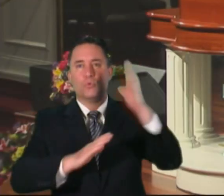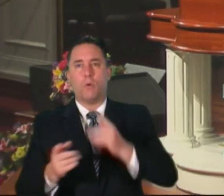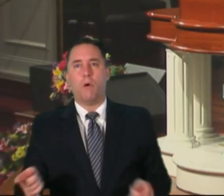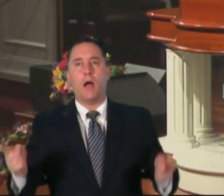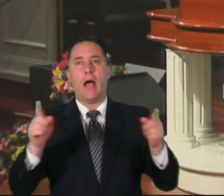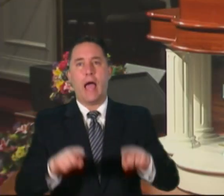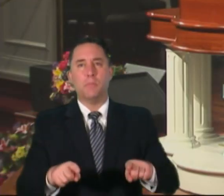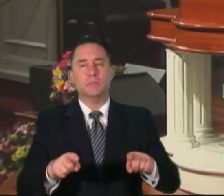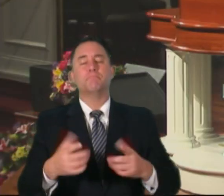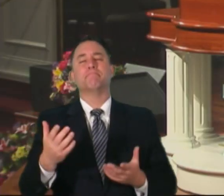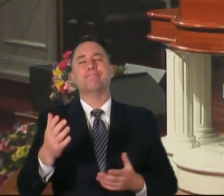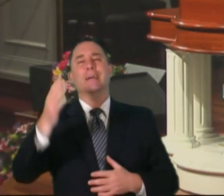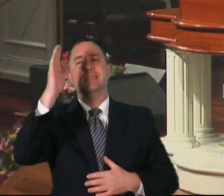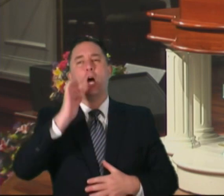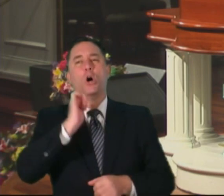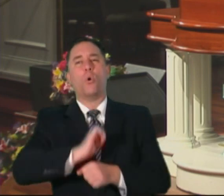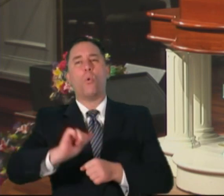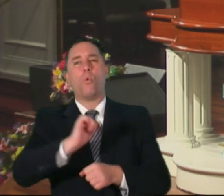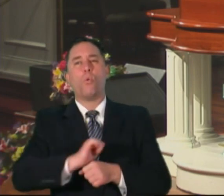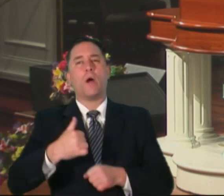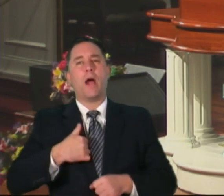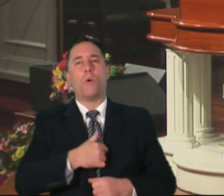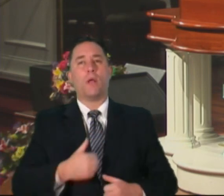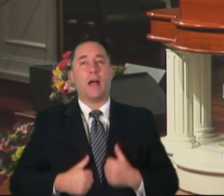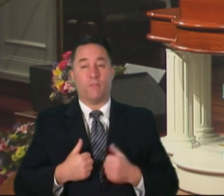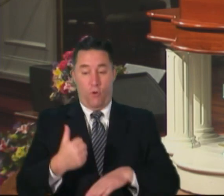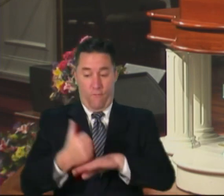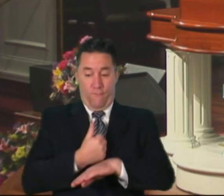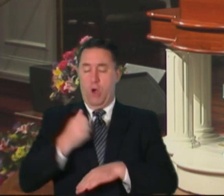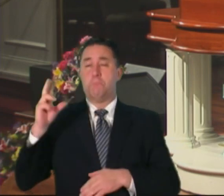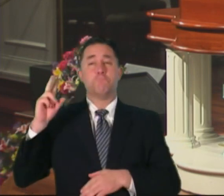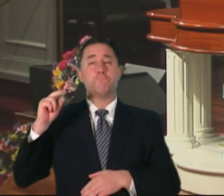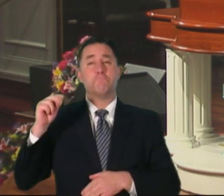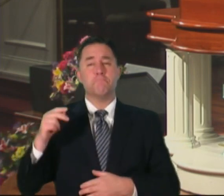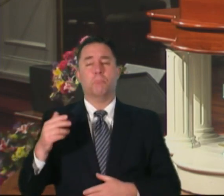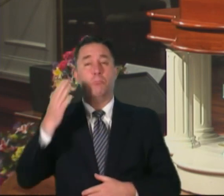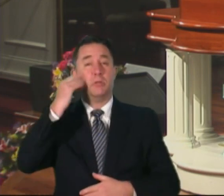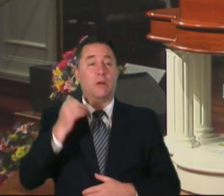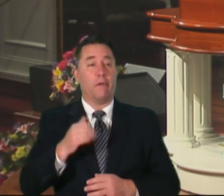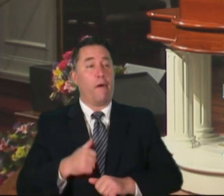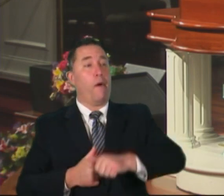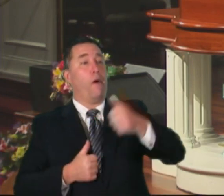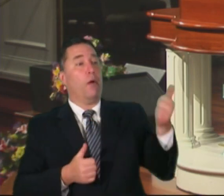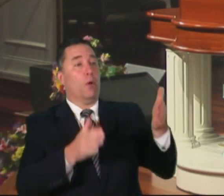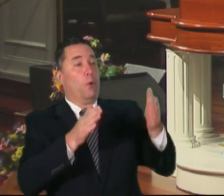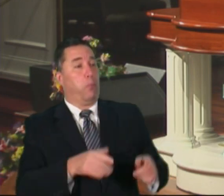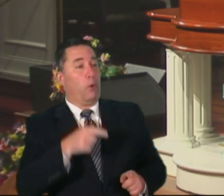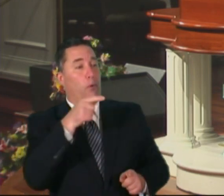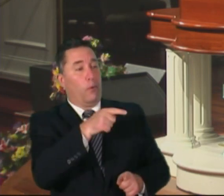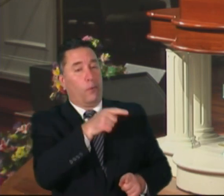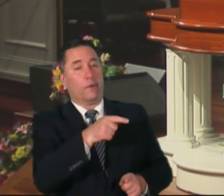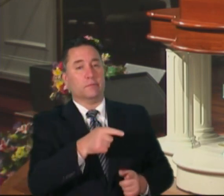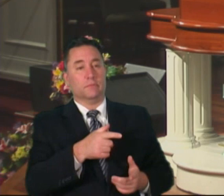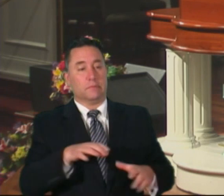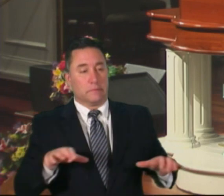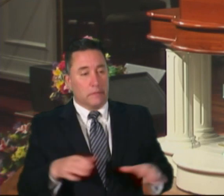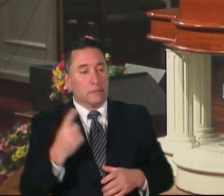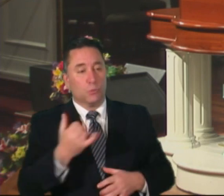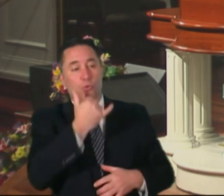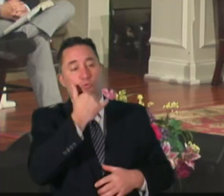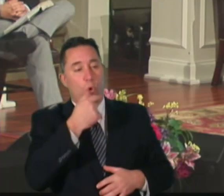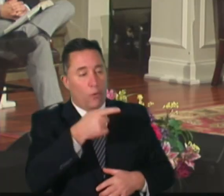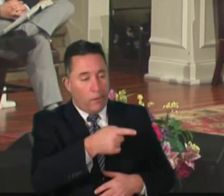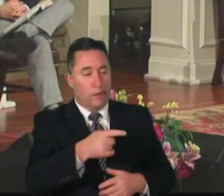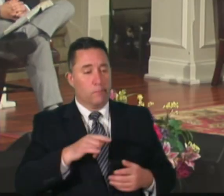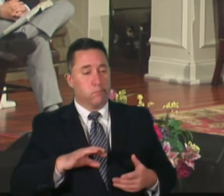that God is working in our life, and they're not really our fault. They're done because of somebody else. Someone else has done something wrong